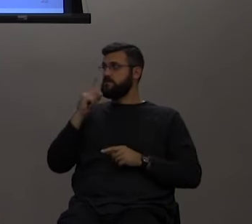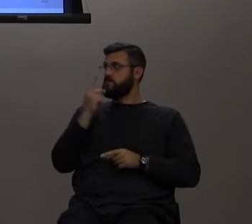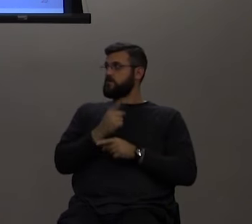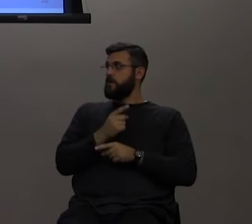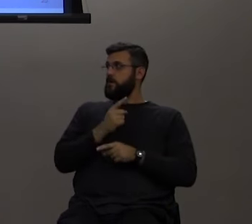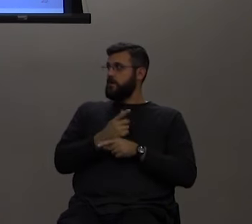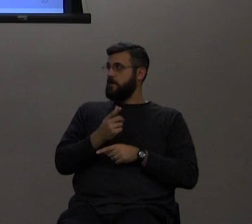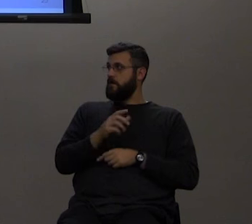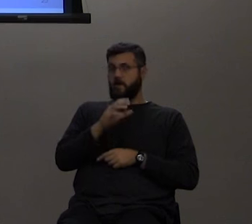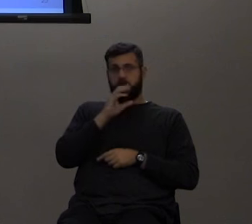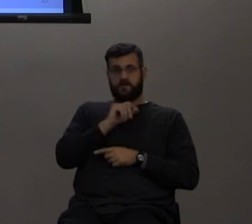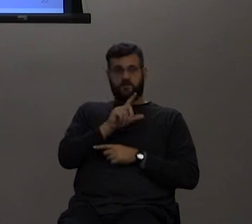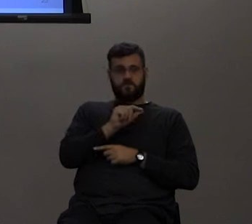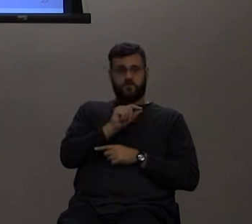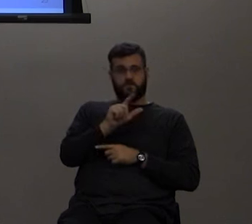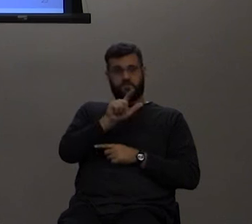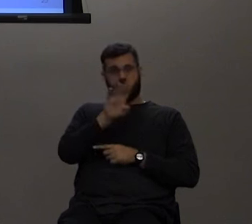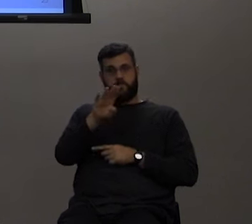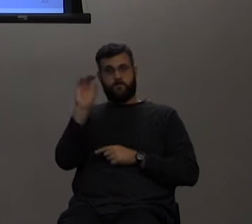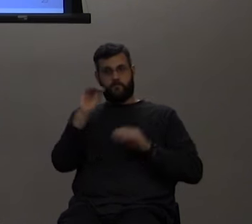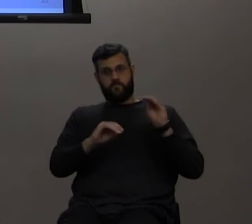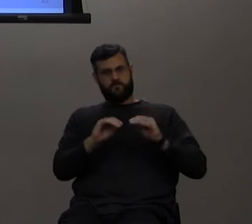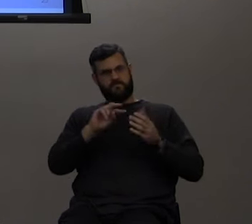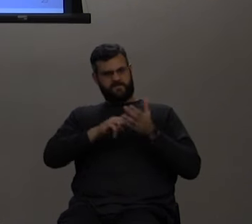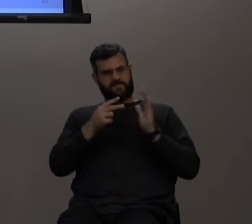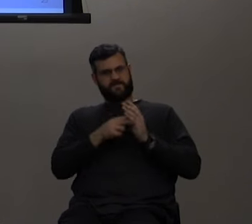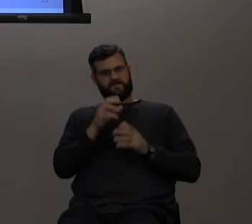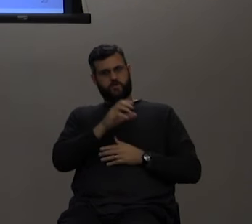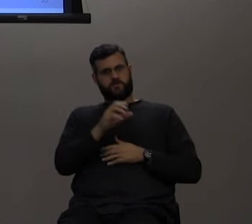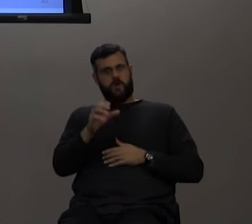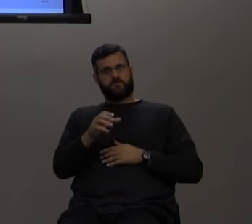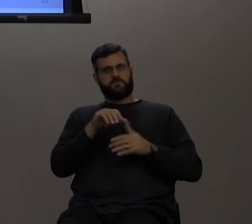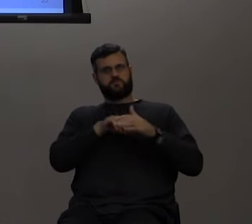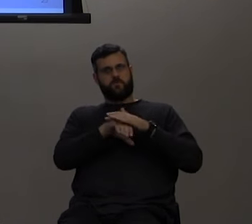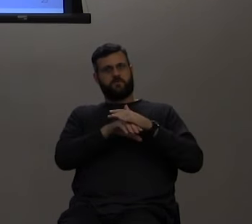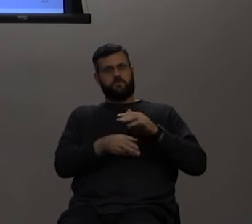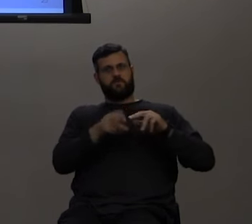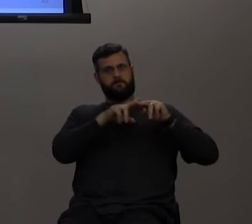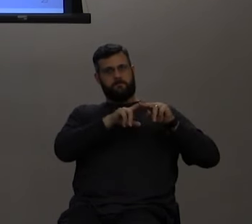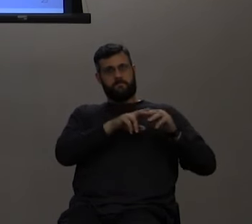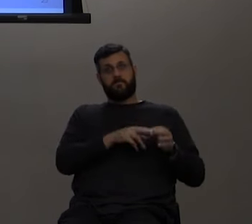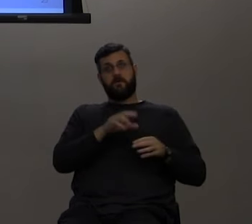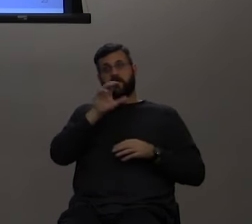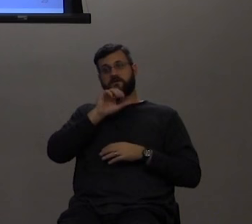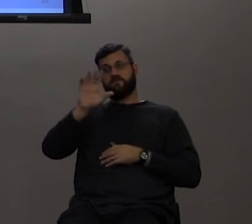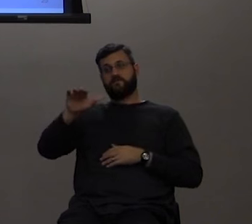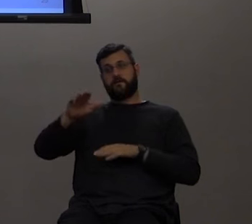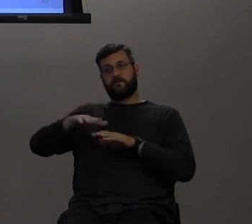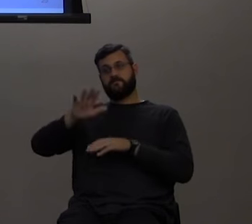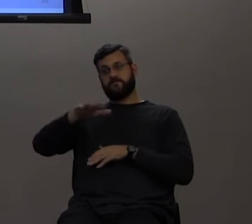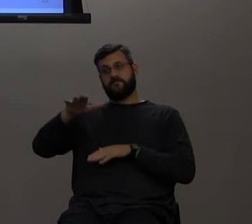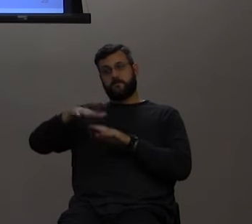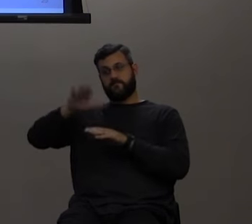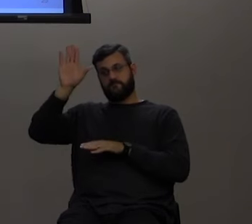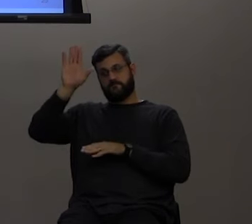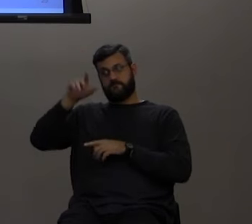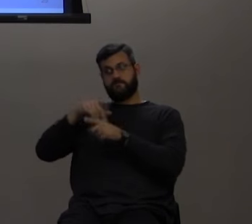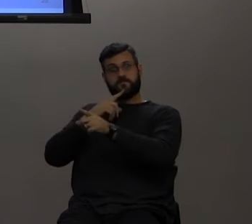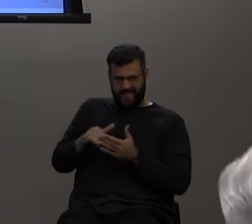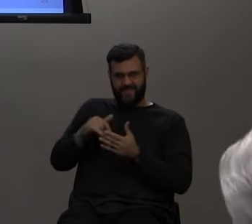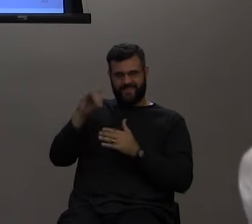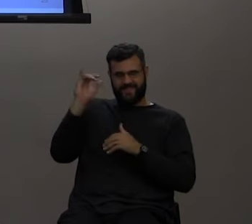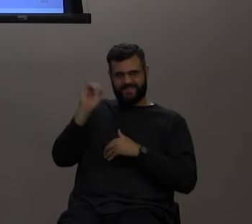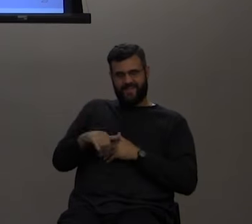24 year olds, which is a reflection of that Center College's enrollment has gone up. And you're getting the 55 and older. Correct.